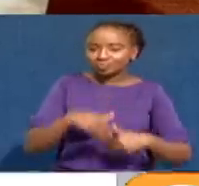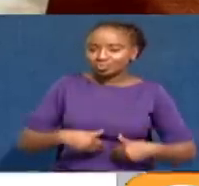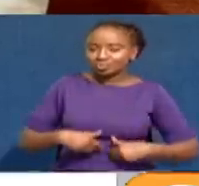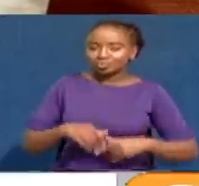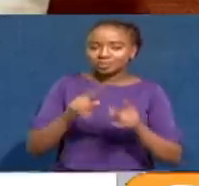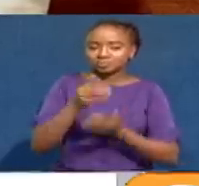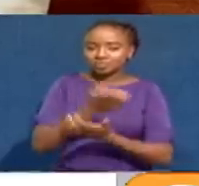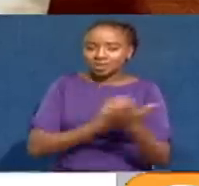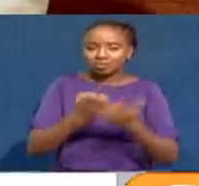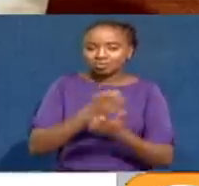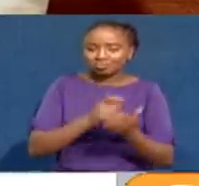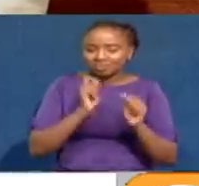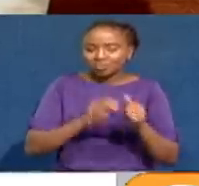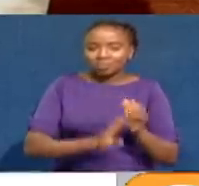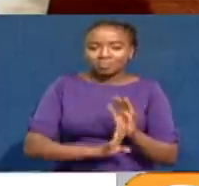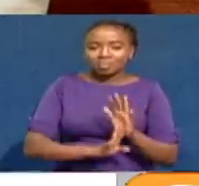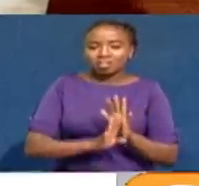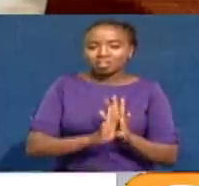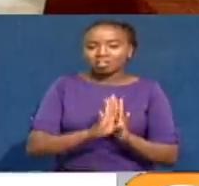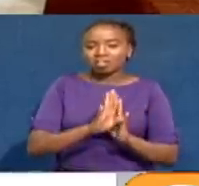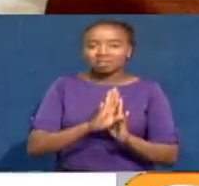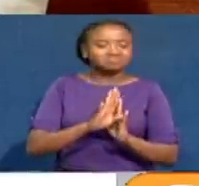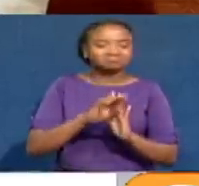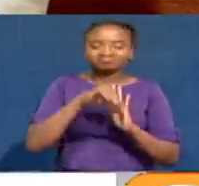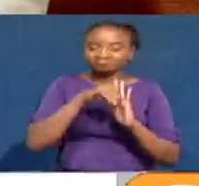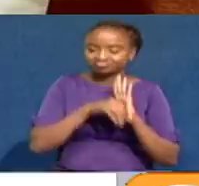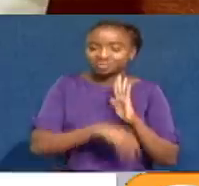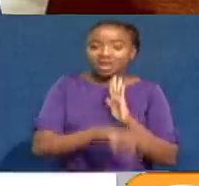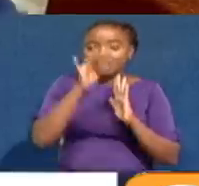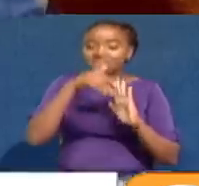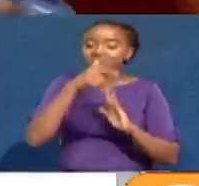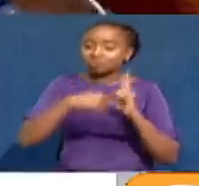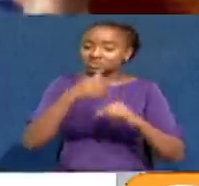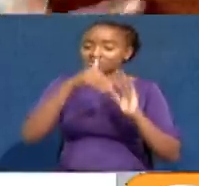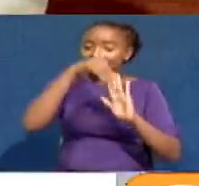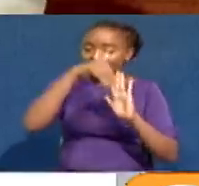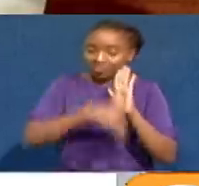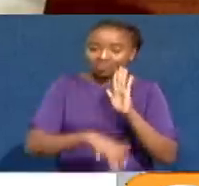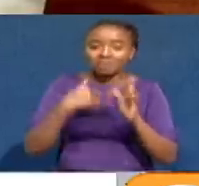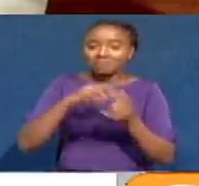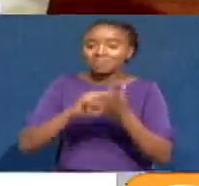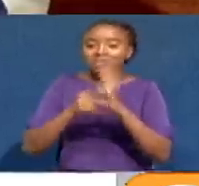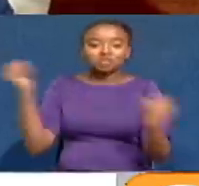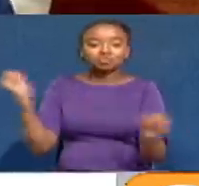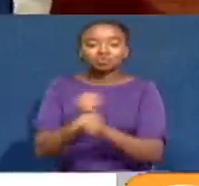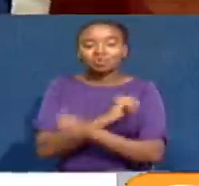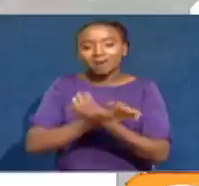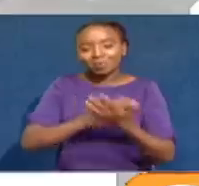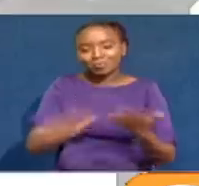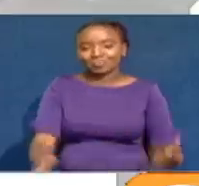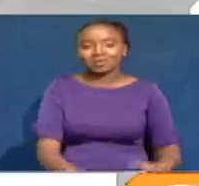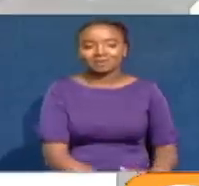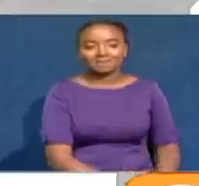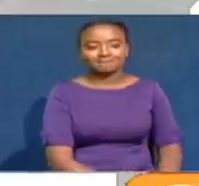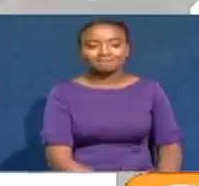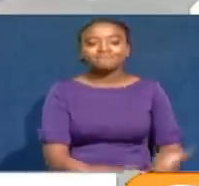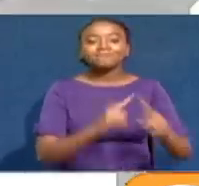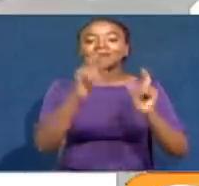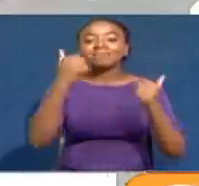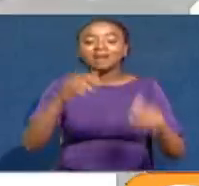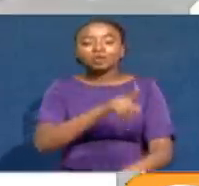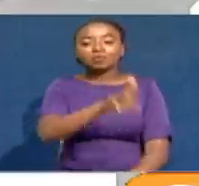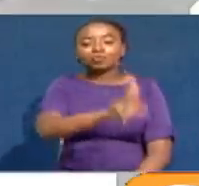our economy gets battered. It gets battered, there is no employment, and therefore the entire cycle comes down crumbling. And yet the president was